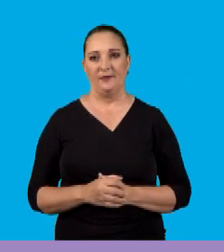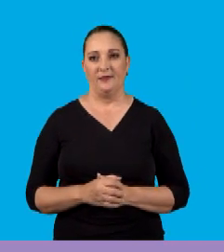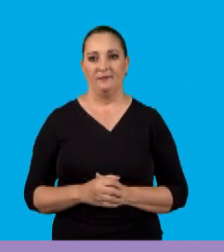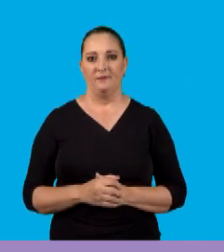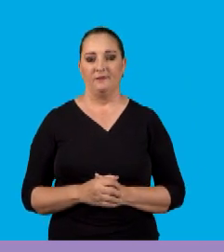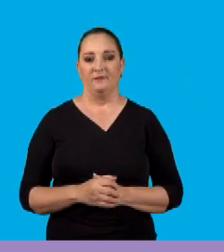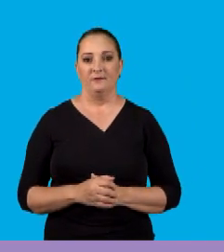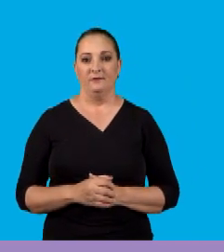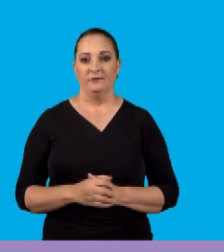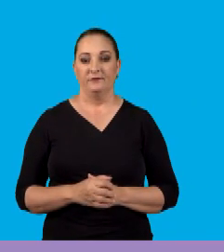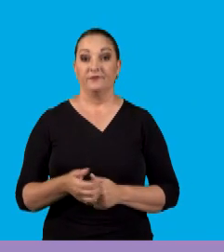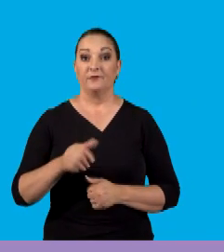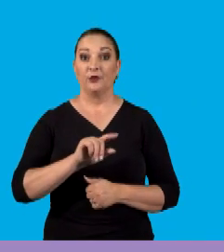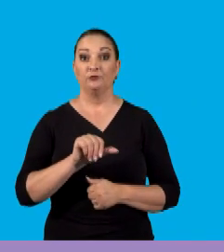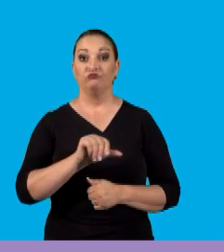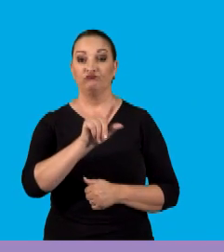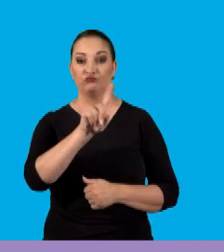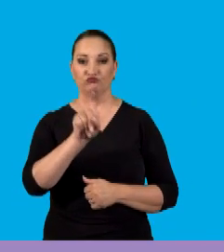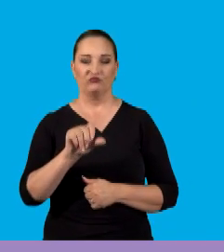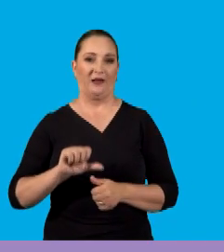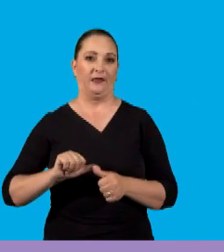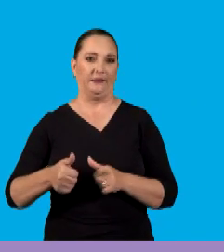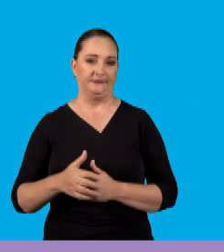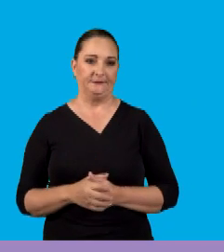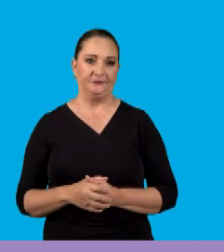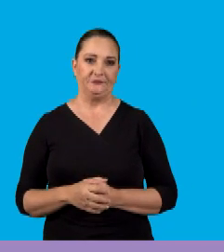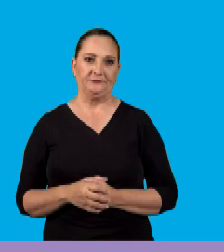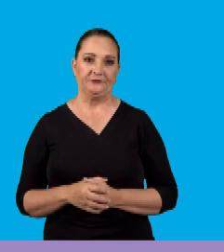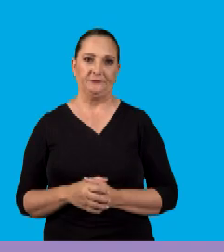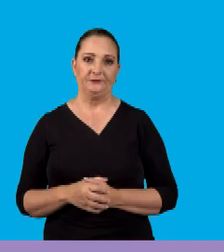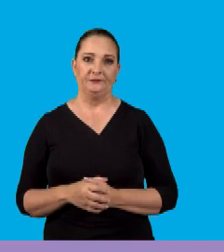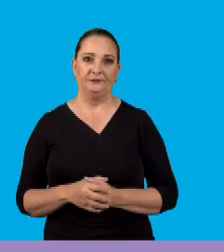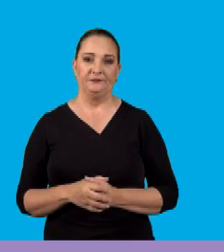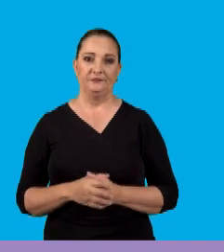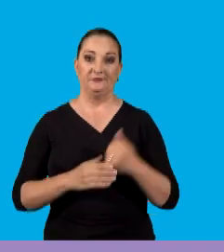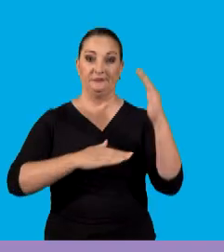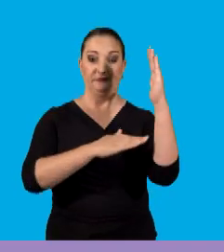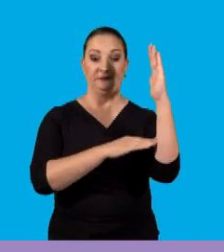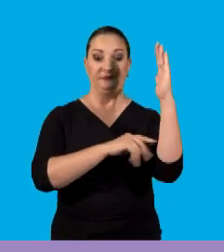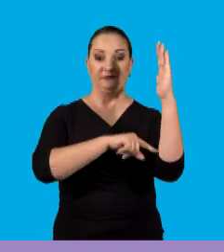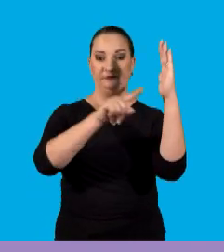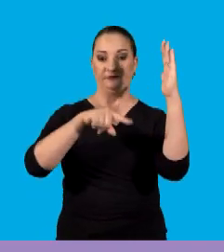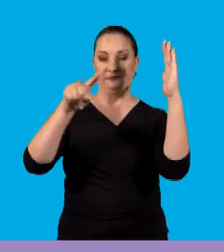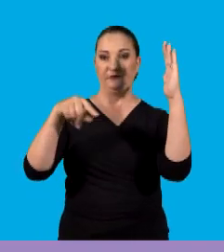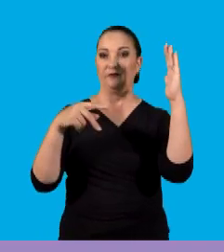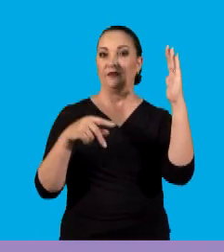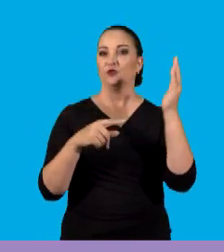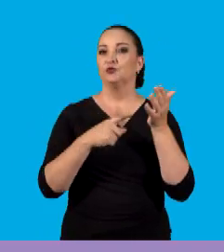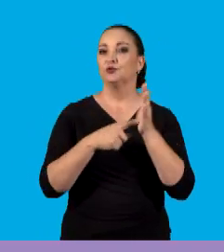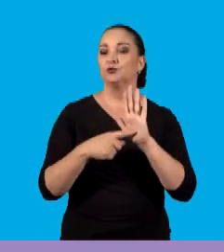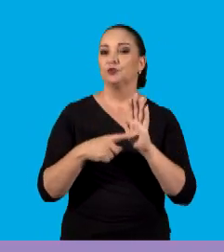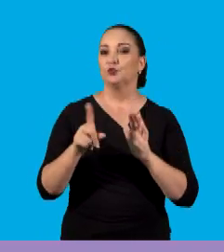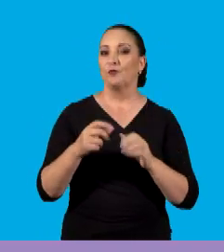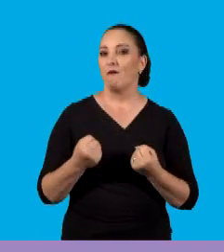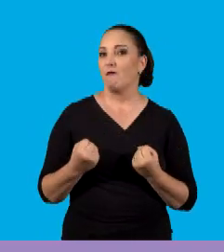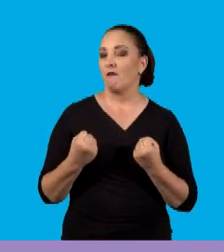on to our next question. Now, our next question there says, the graph shows the distance traveled by